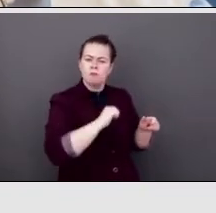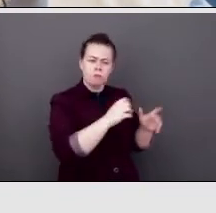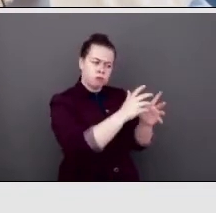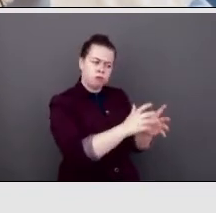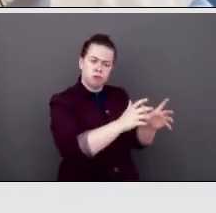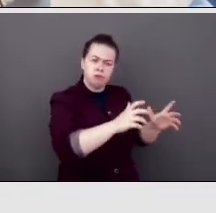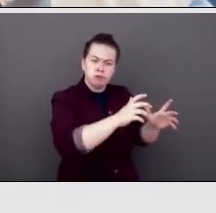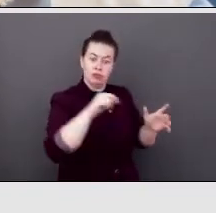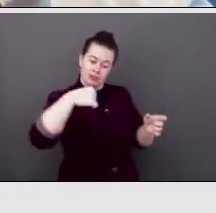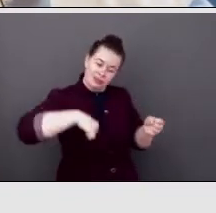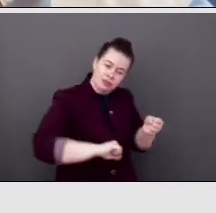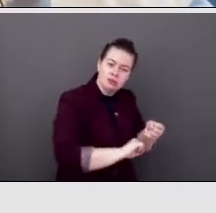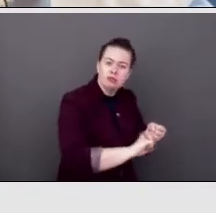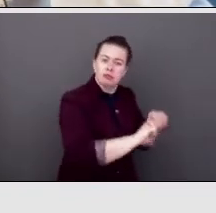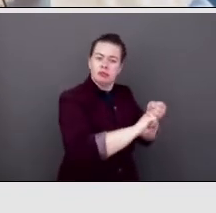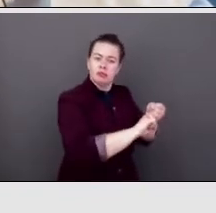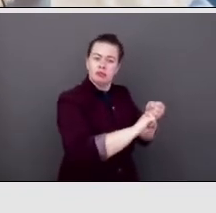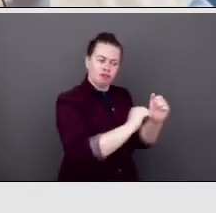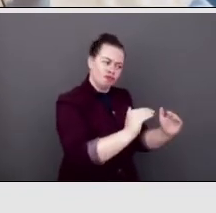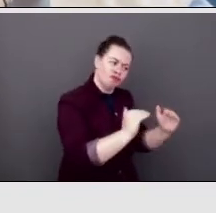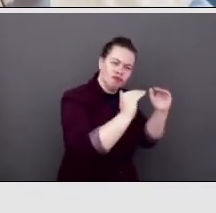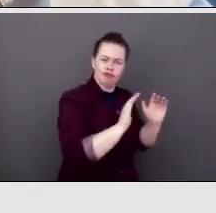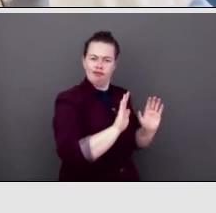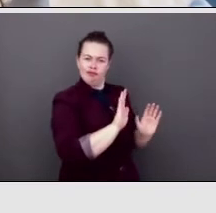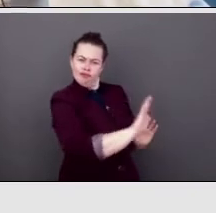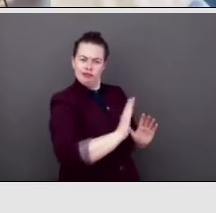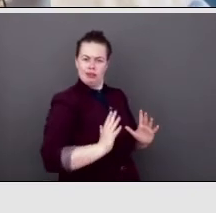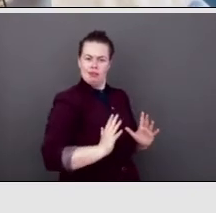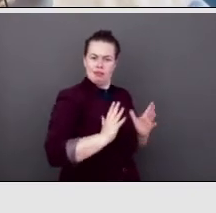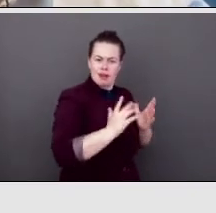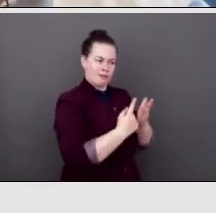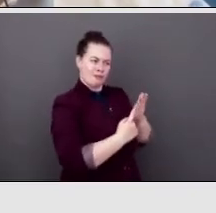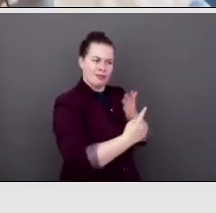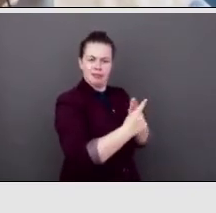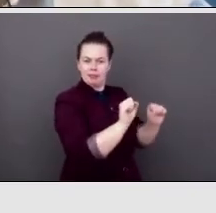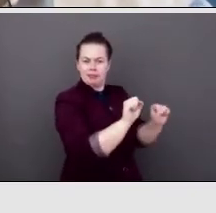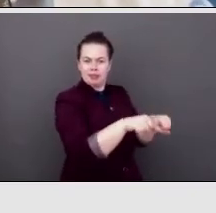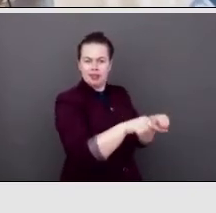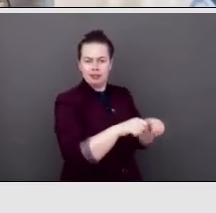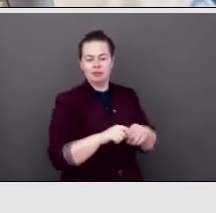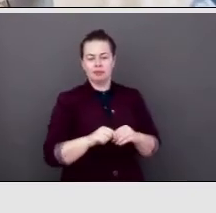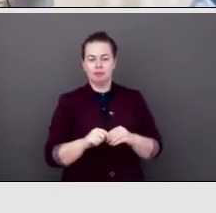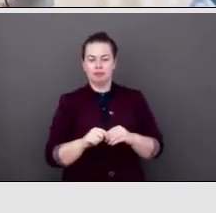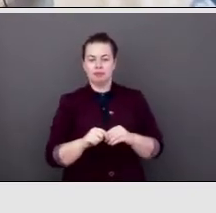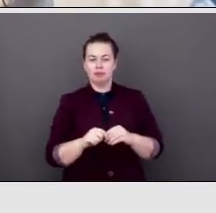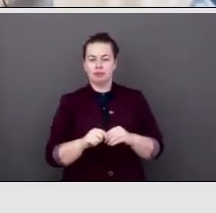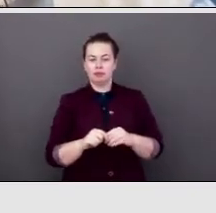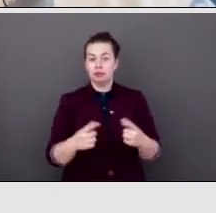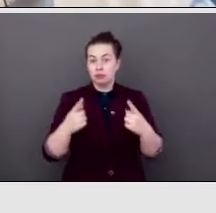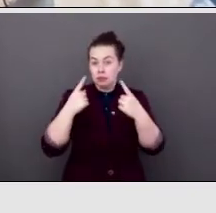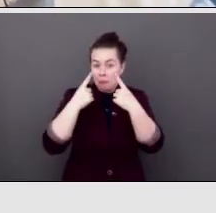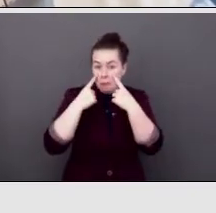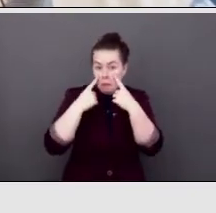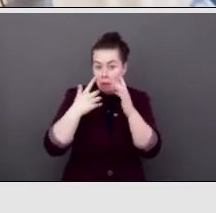in order to facilitate the long-term healthy and active aging and the maintenance of a high-quality standard of life. It will engage more